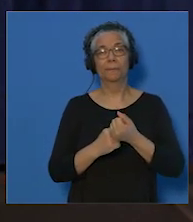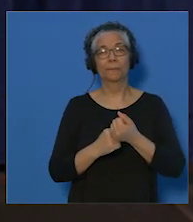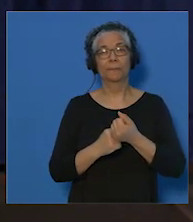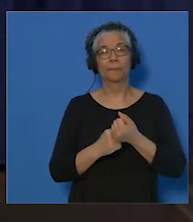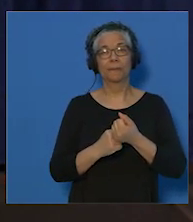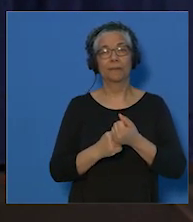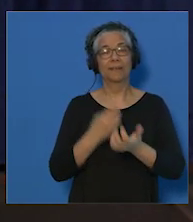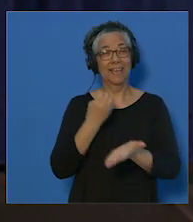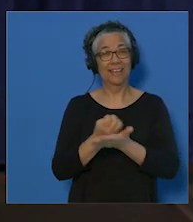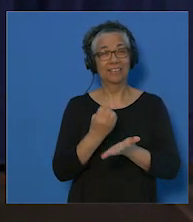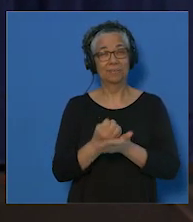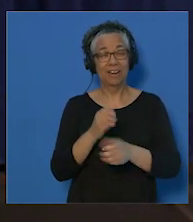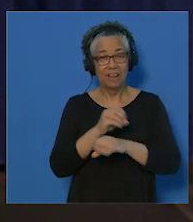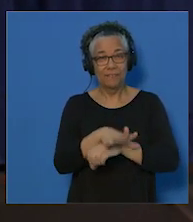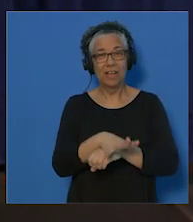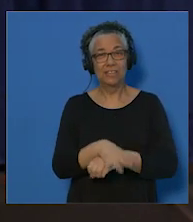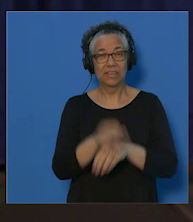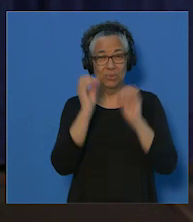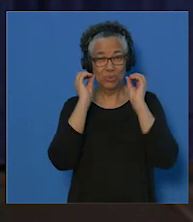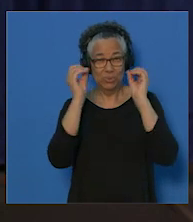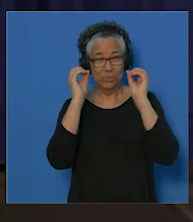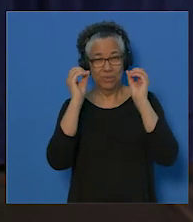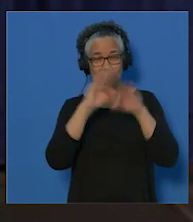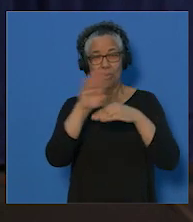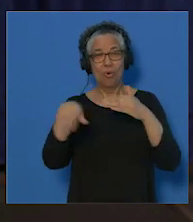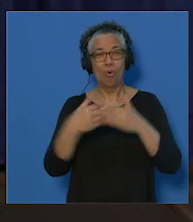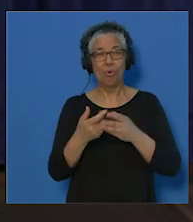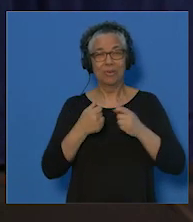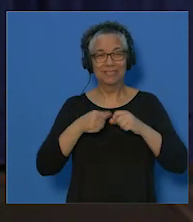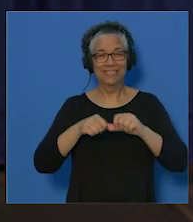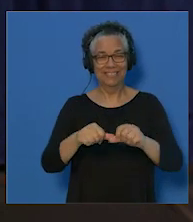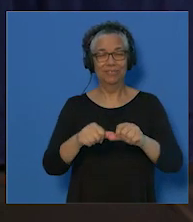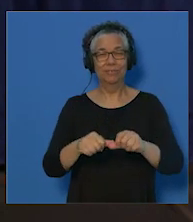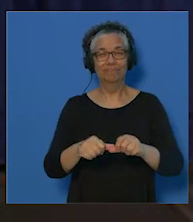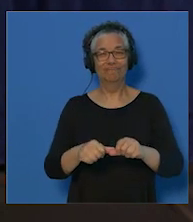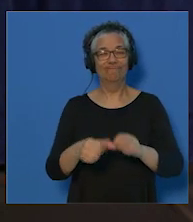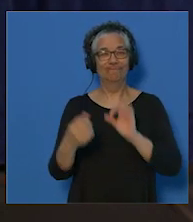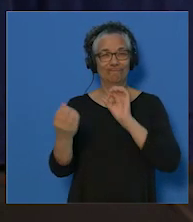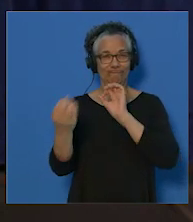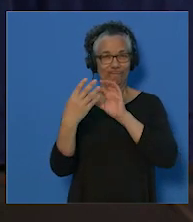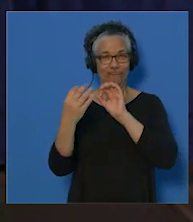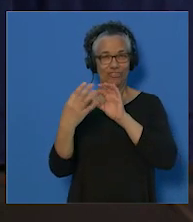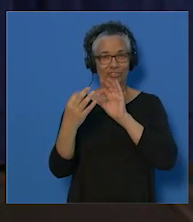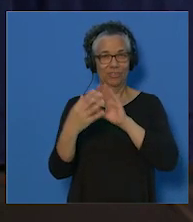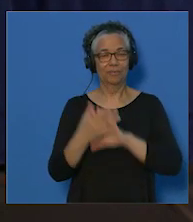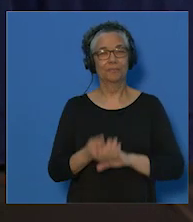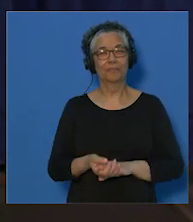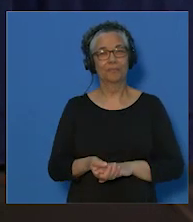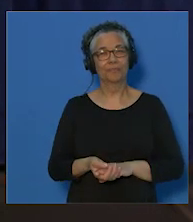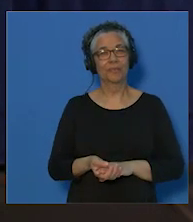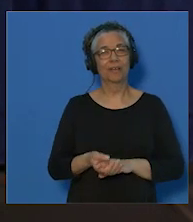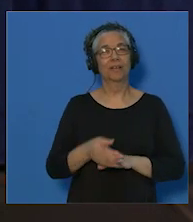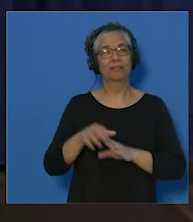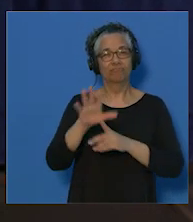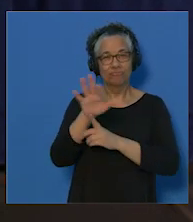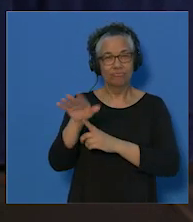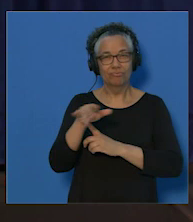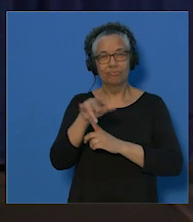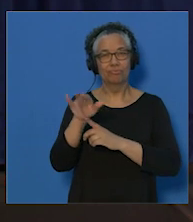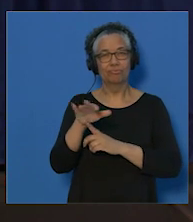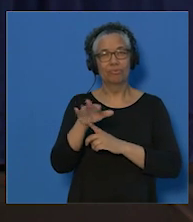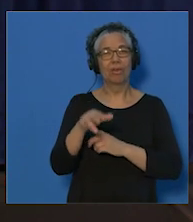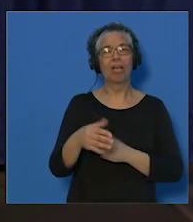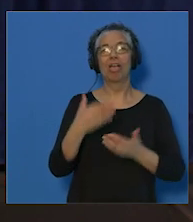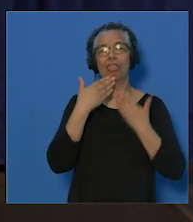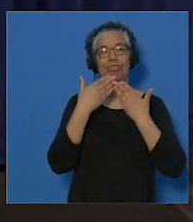services, academic advising, and tutoring have all continued virtually. Let me extend my gratitude to the faculty and staff at Bermuda College